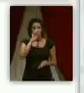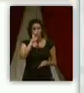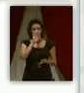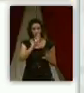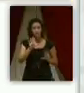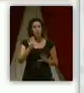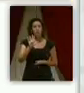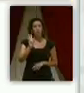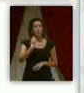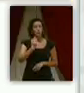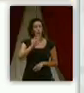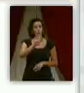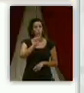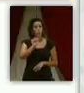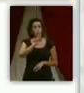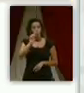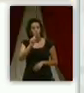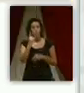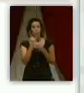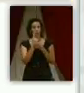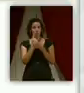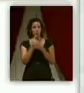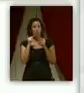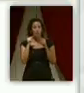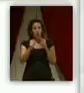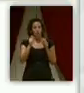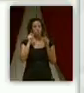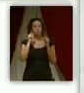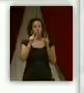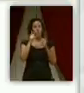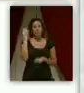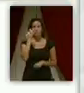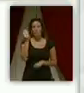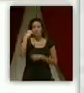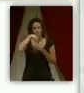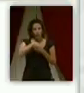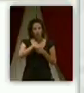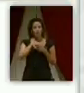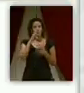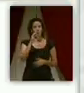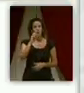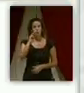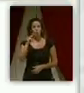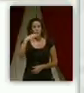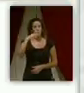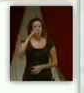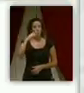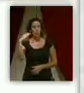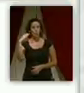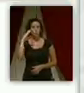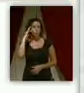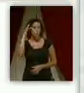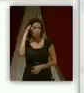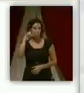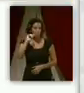I believe that it wasn't until the 4.1 version that they realized that they had to